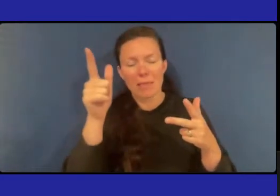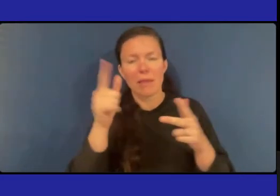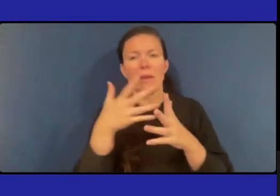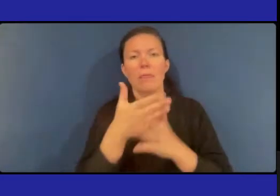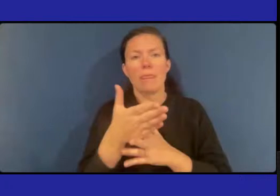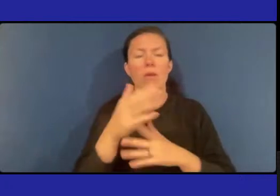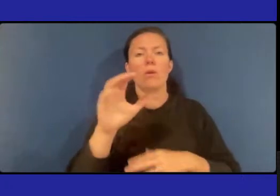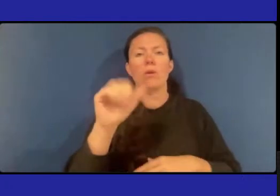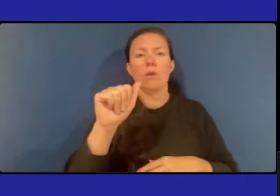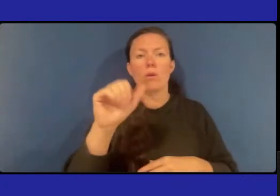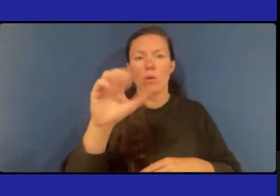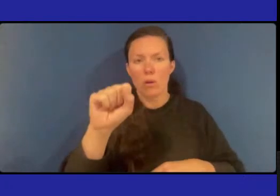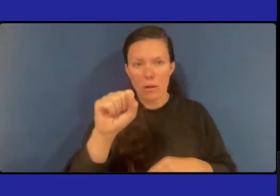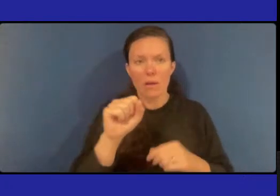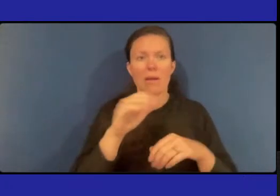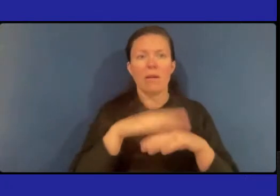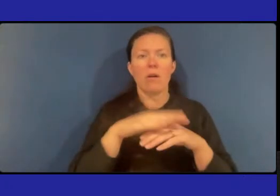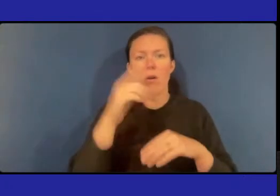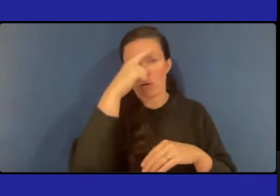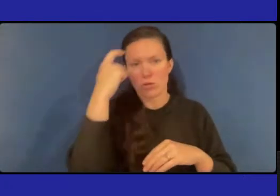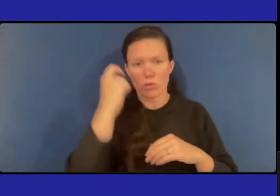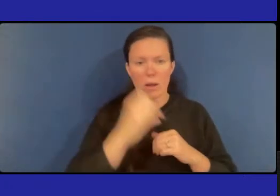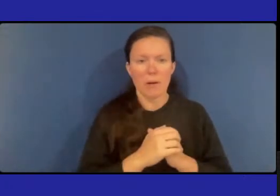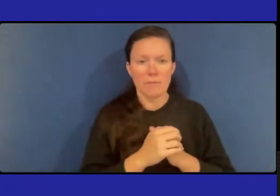Surgeons Committee on Trauma.